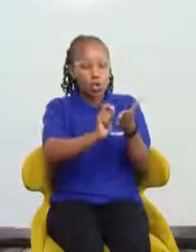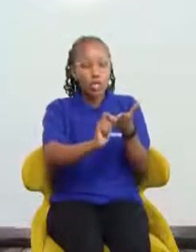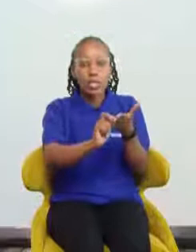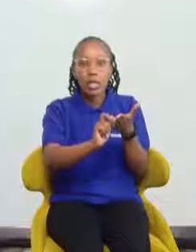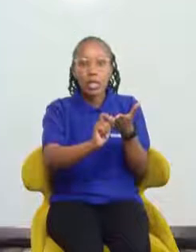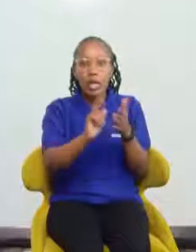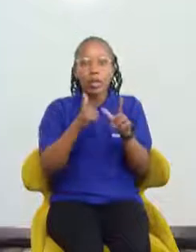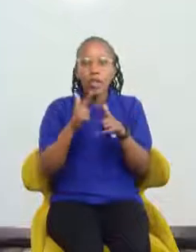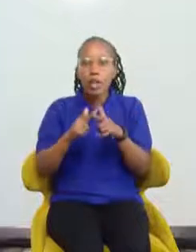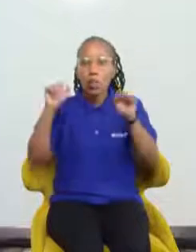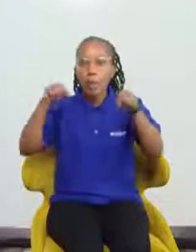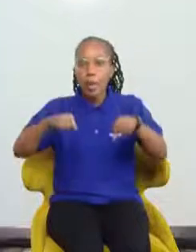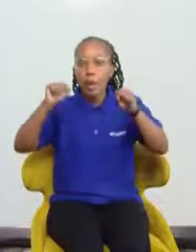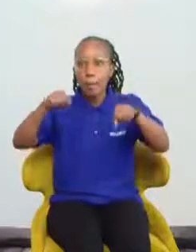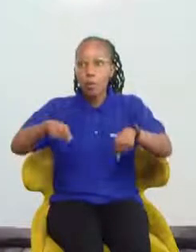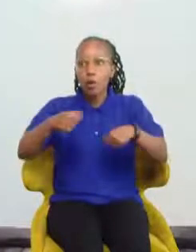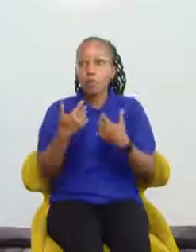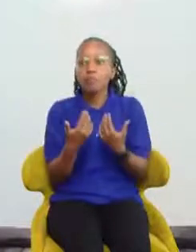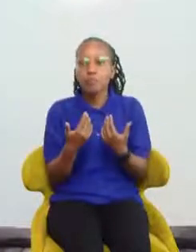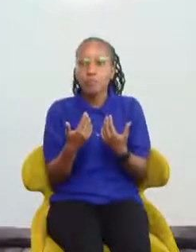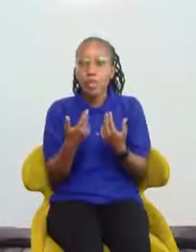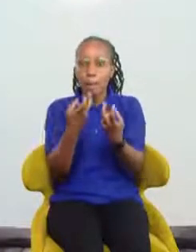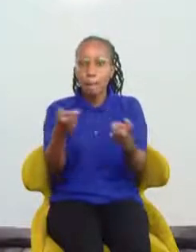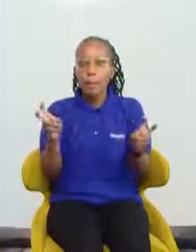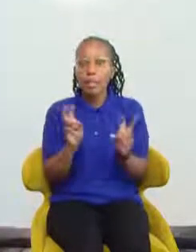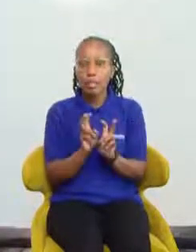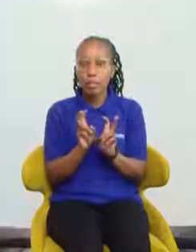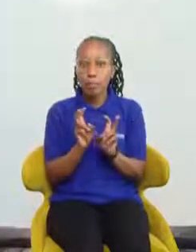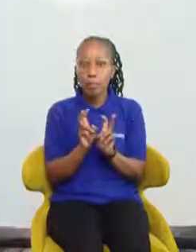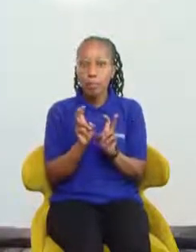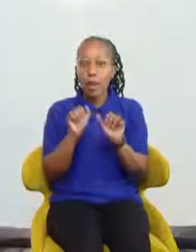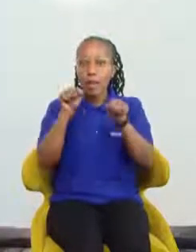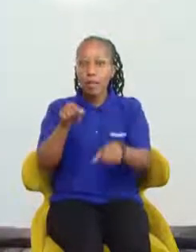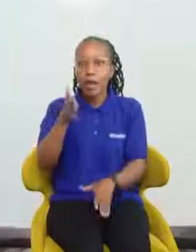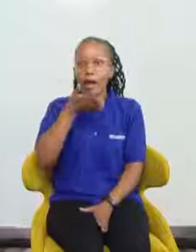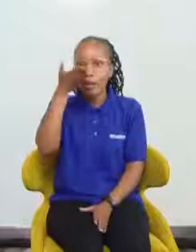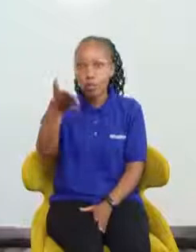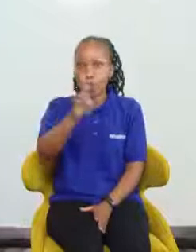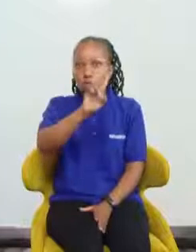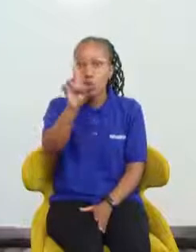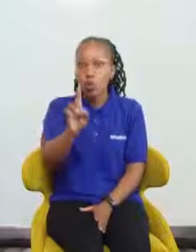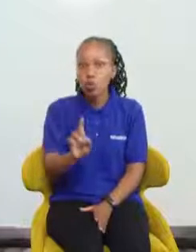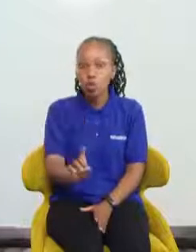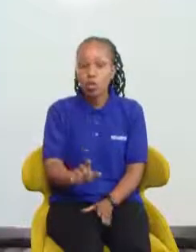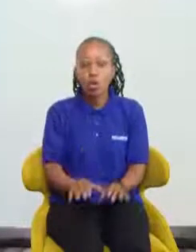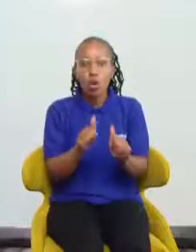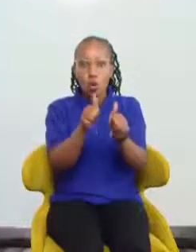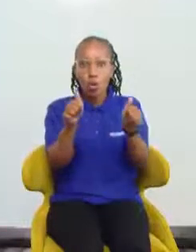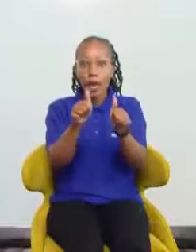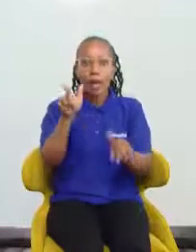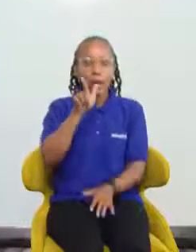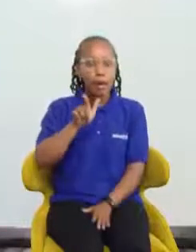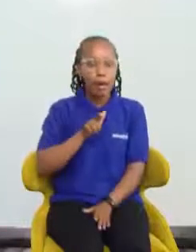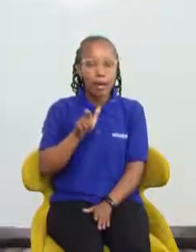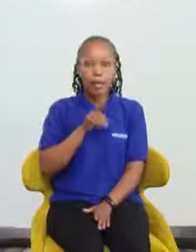then we'll be able to send to the particular panelist so that they can be able to respond to the questions. Well, ladies and